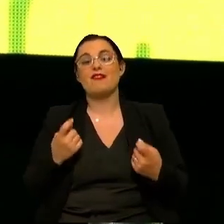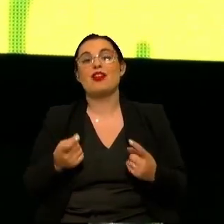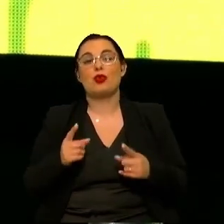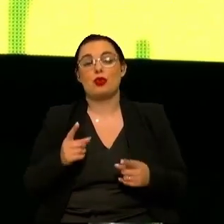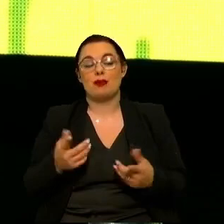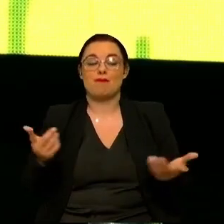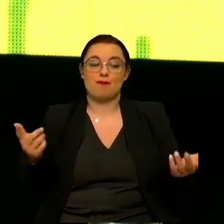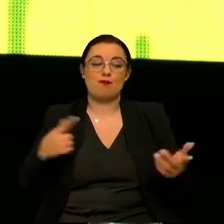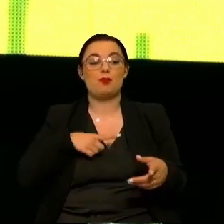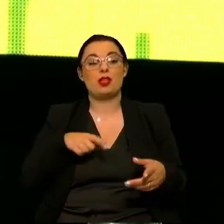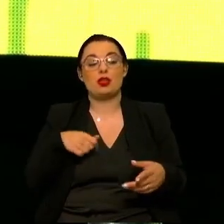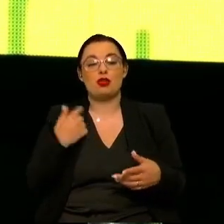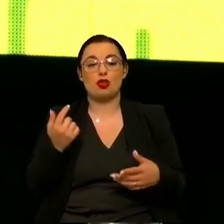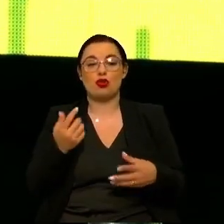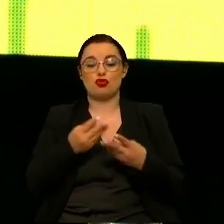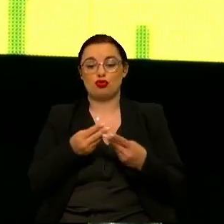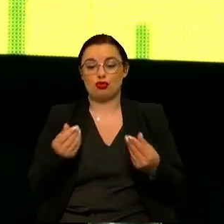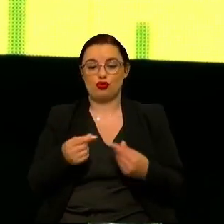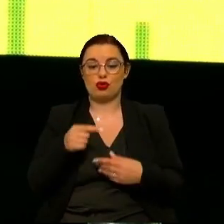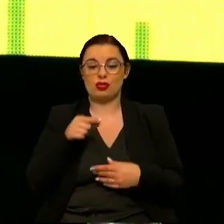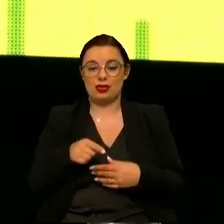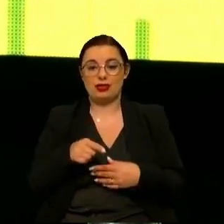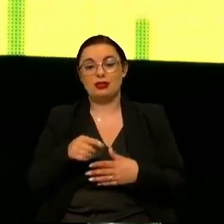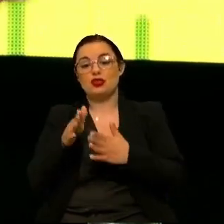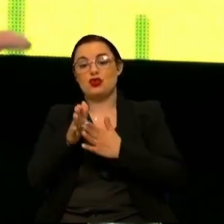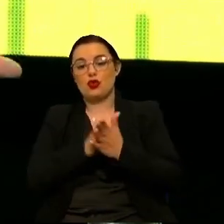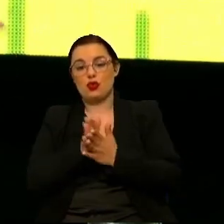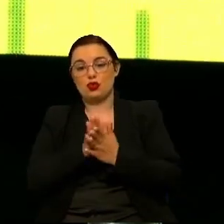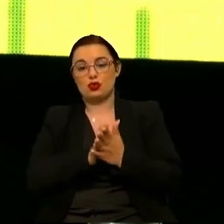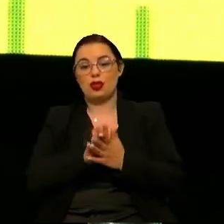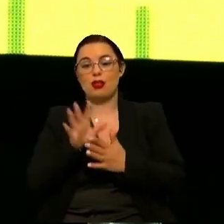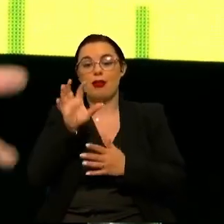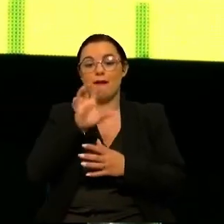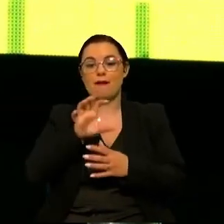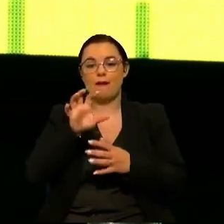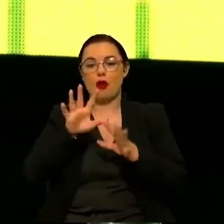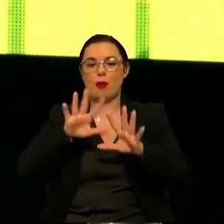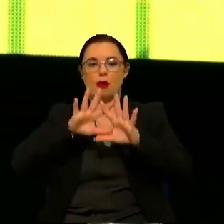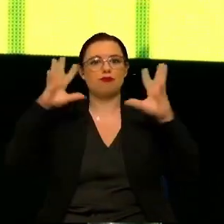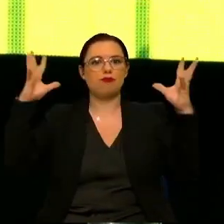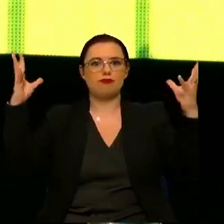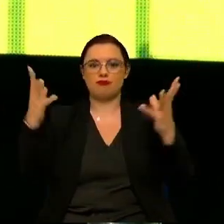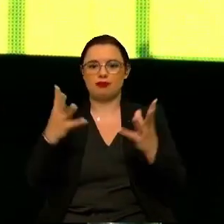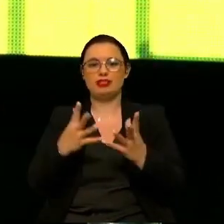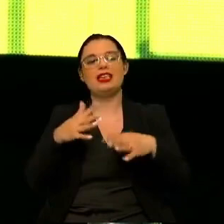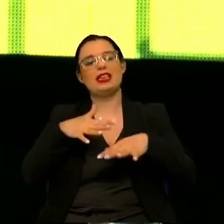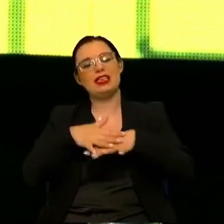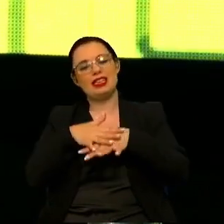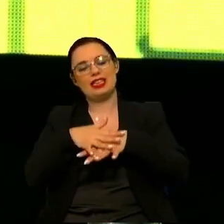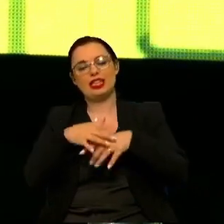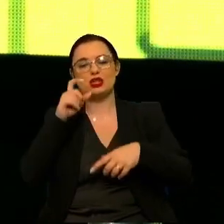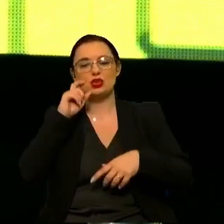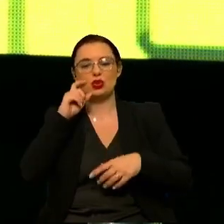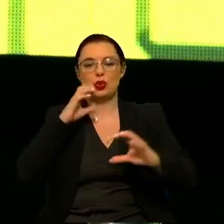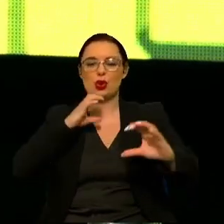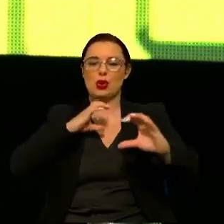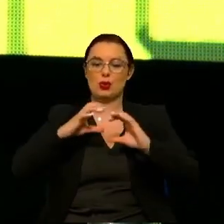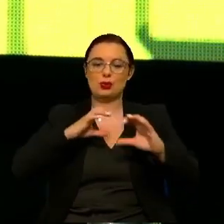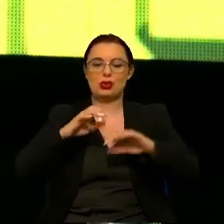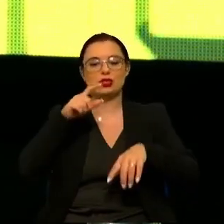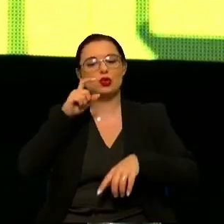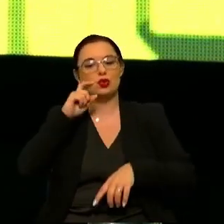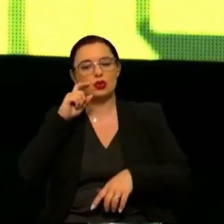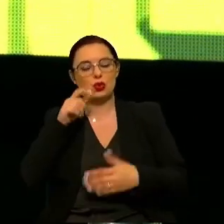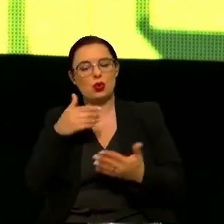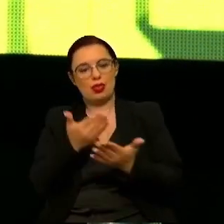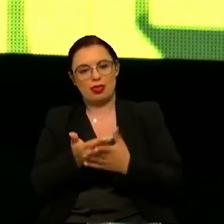and to make these solutions be used in a more massive way, and that's why we have the